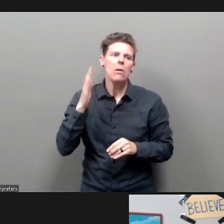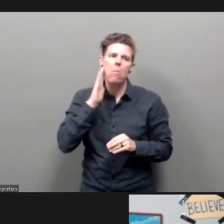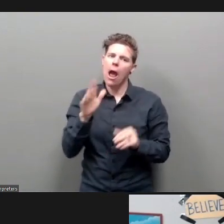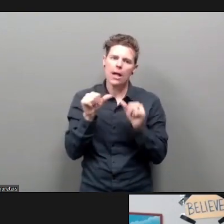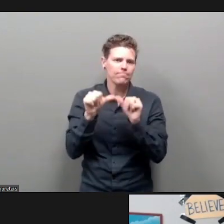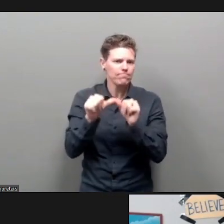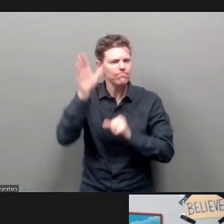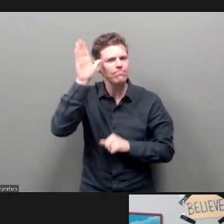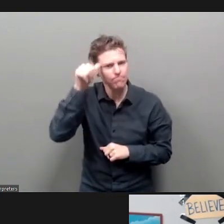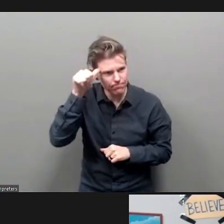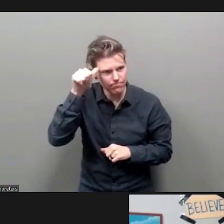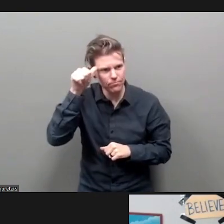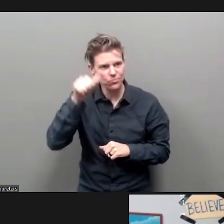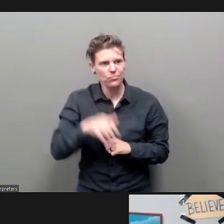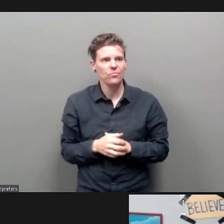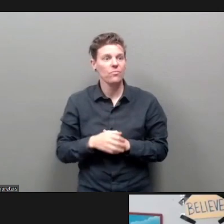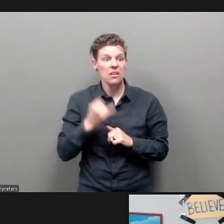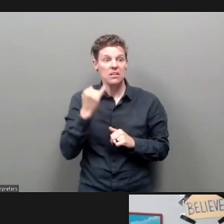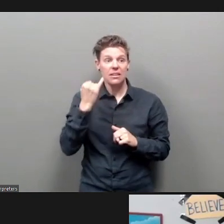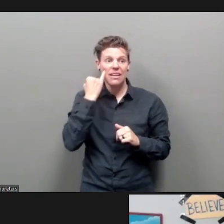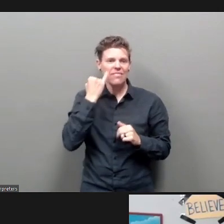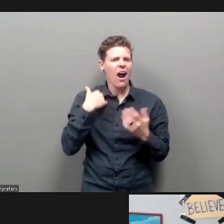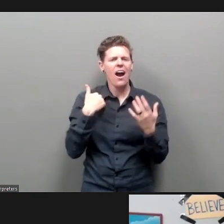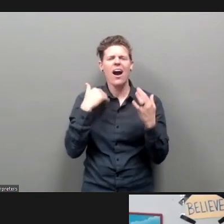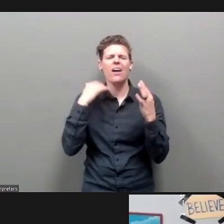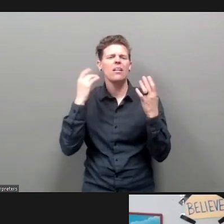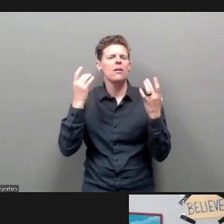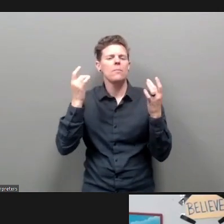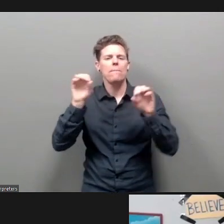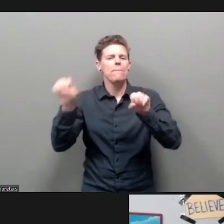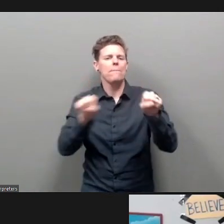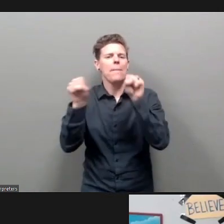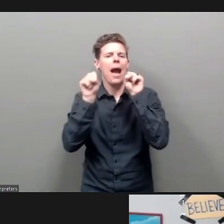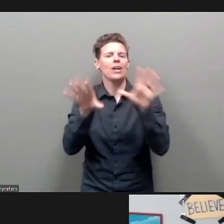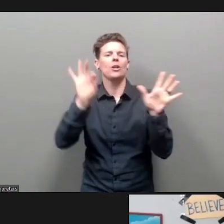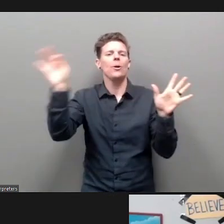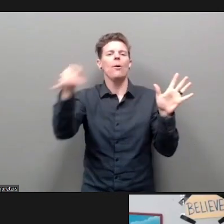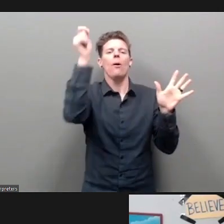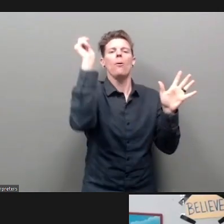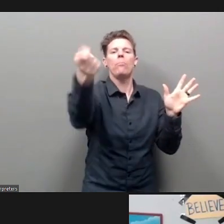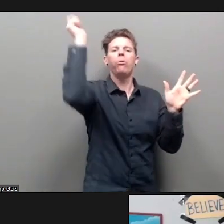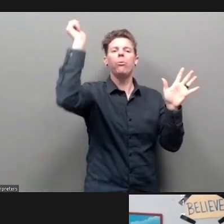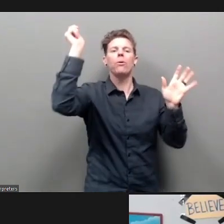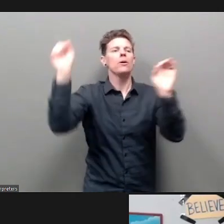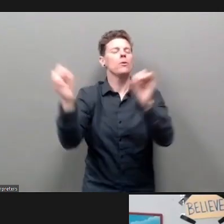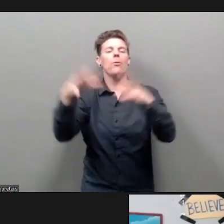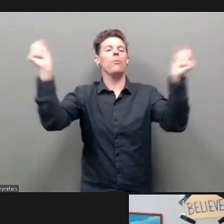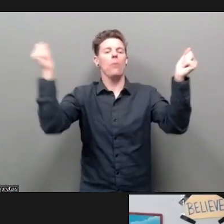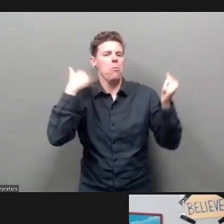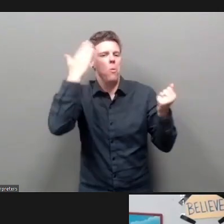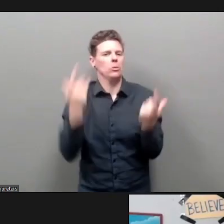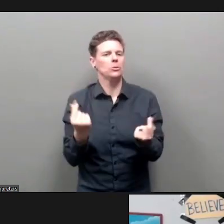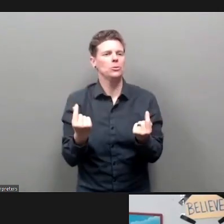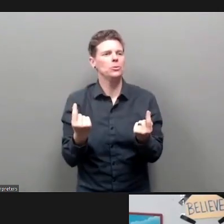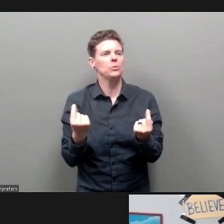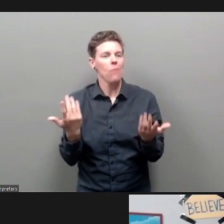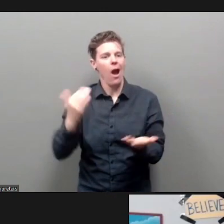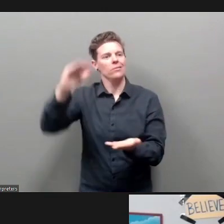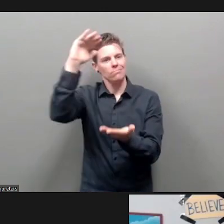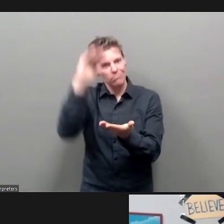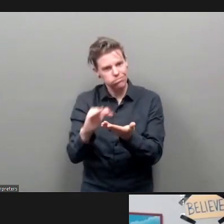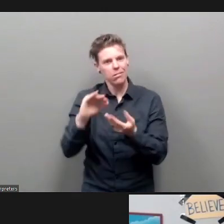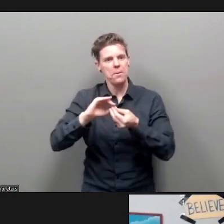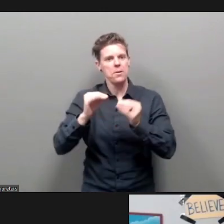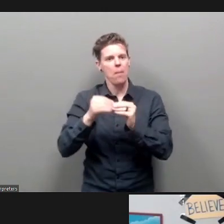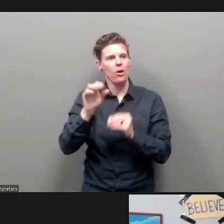just intervene and have one thing happen that would be best for the schools and keep the case counts down, it would be to have every parent